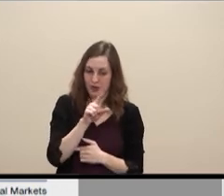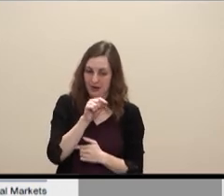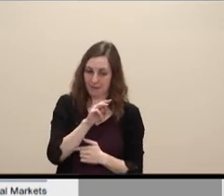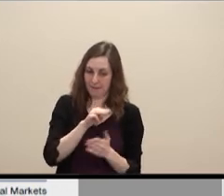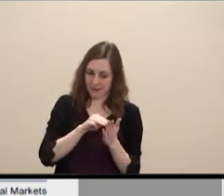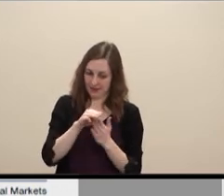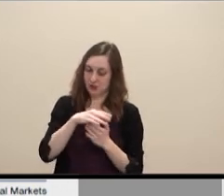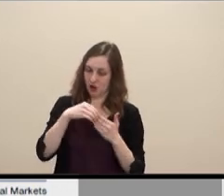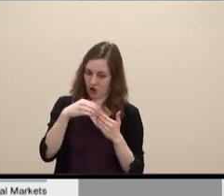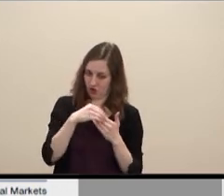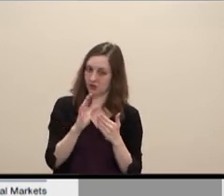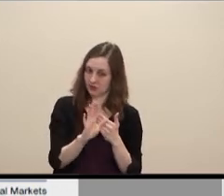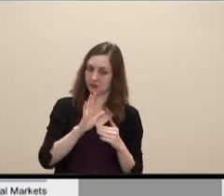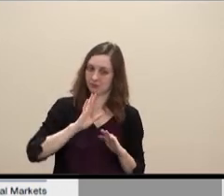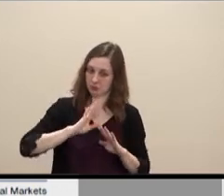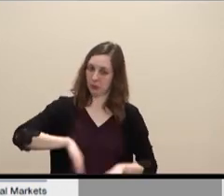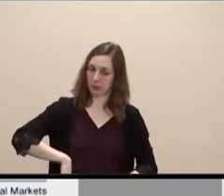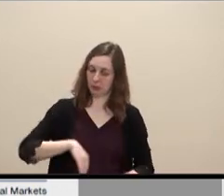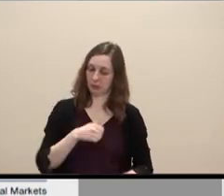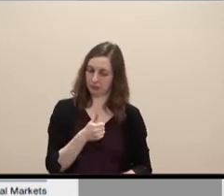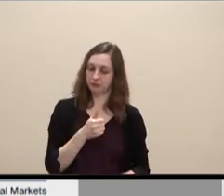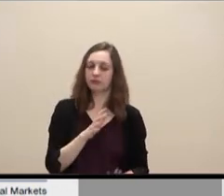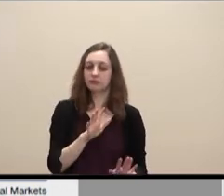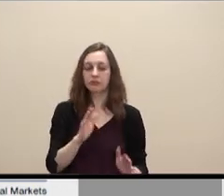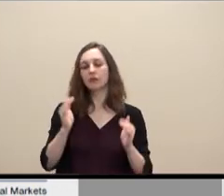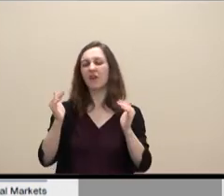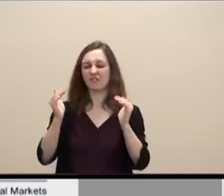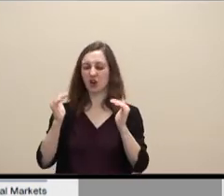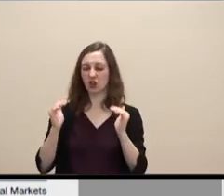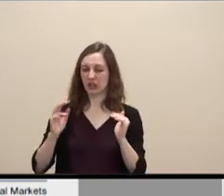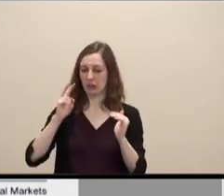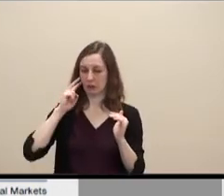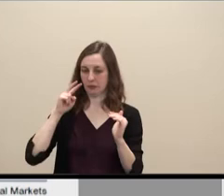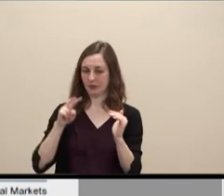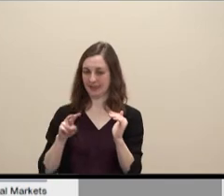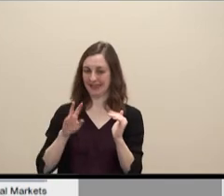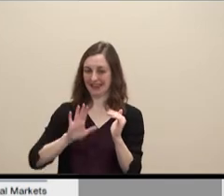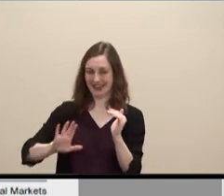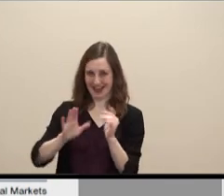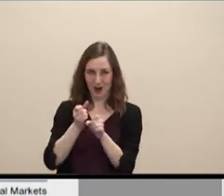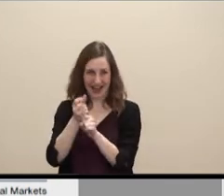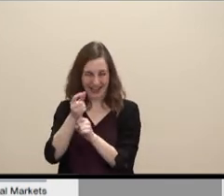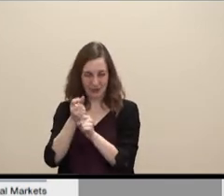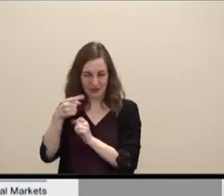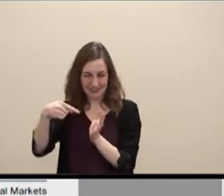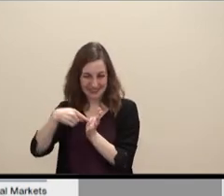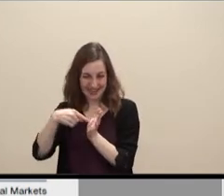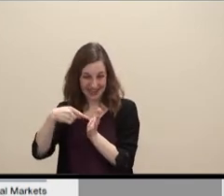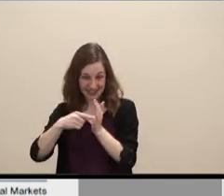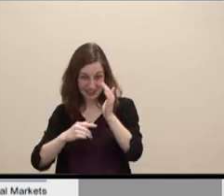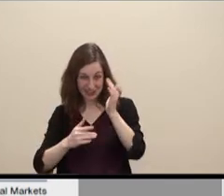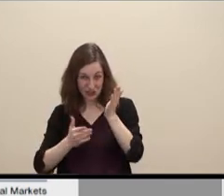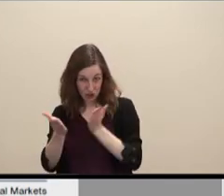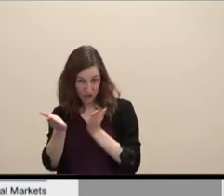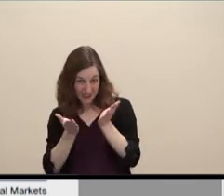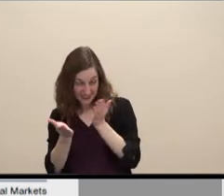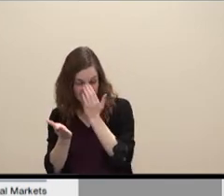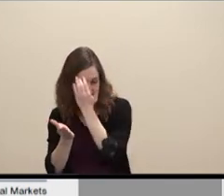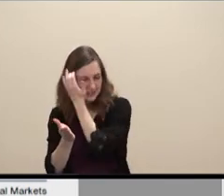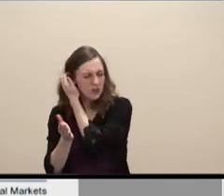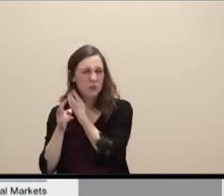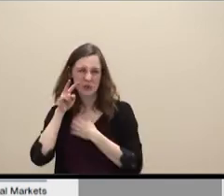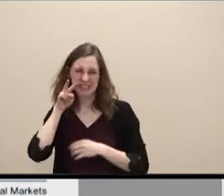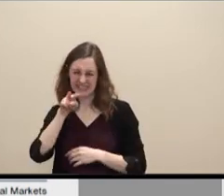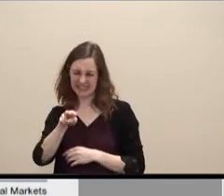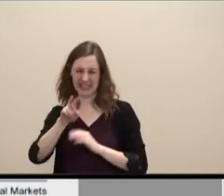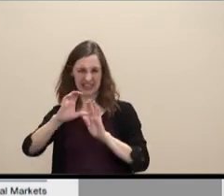Going further down, we have taken the district's annual debt service and made a graphical depiction of that debt service.